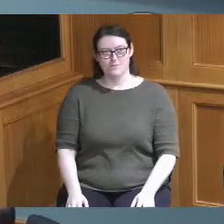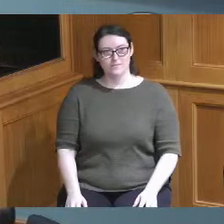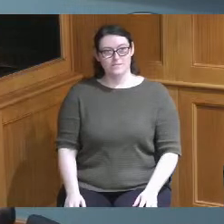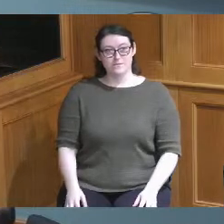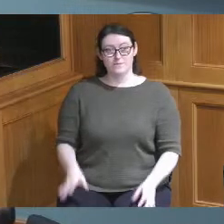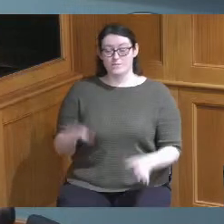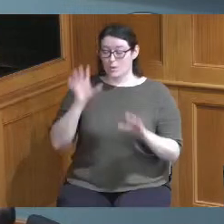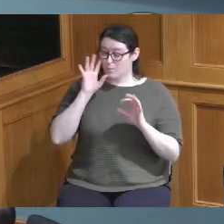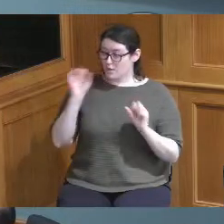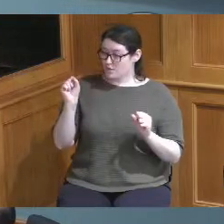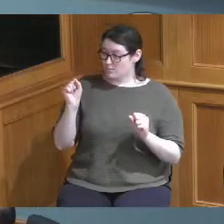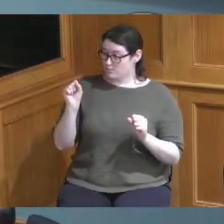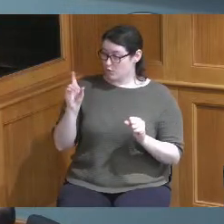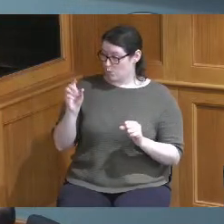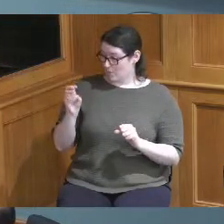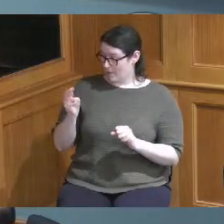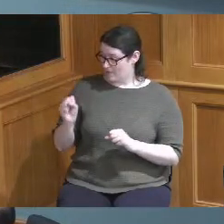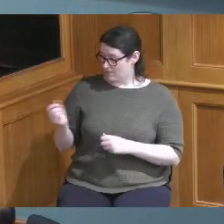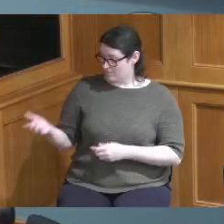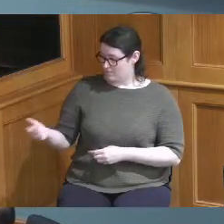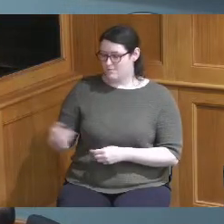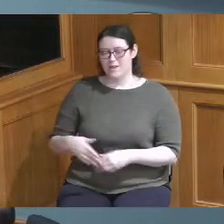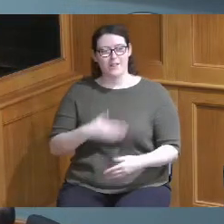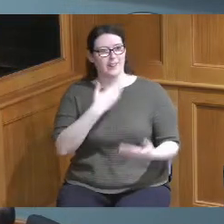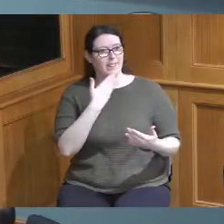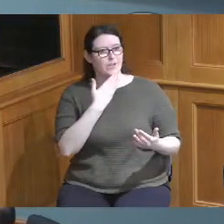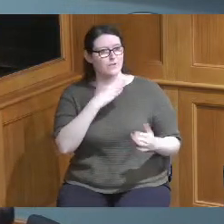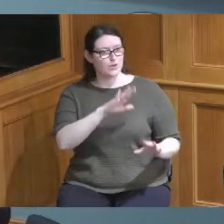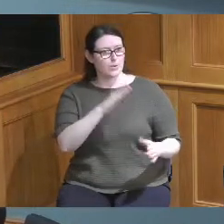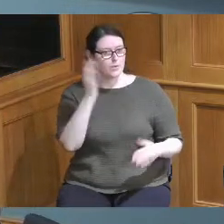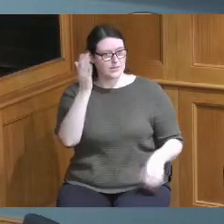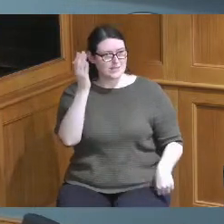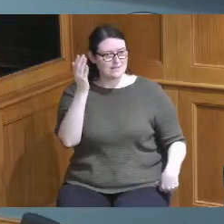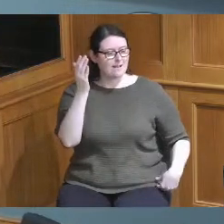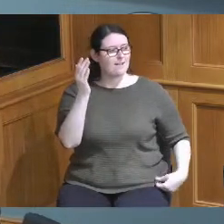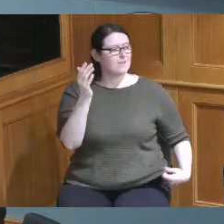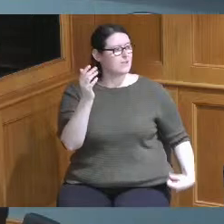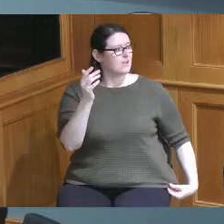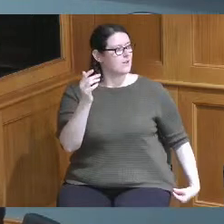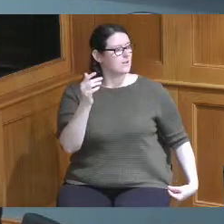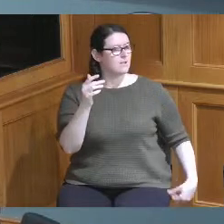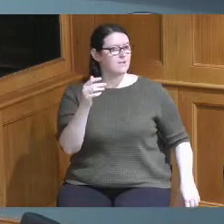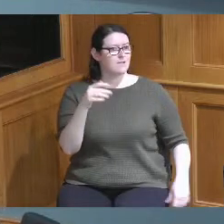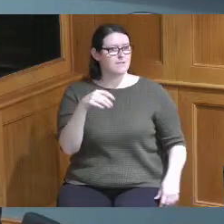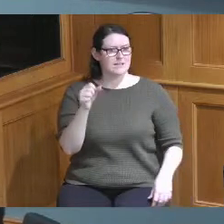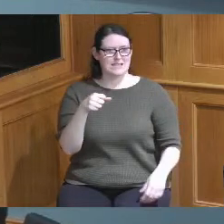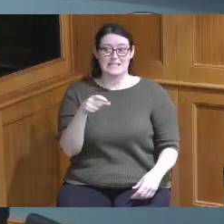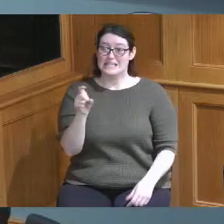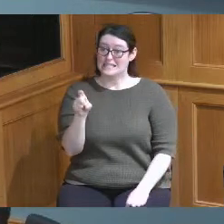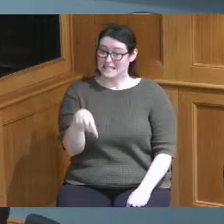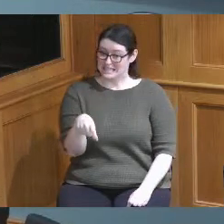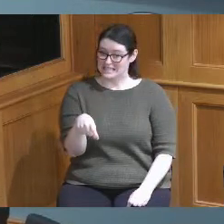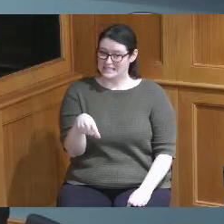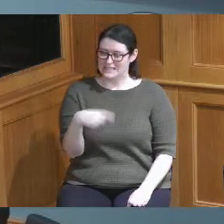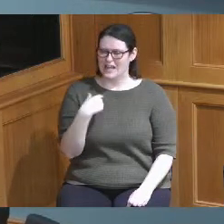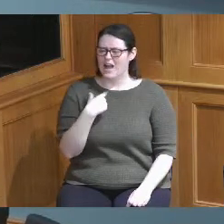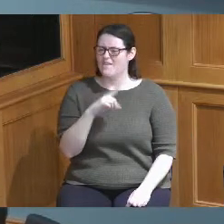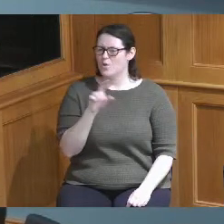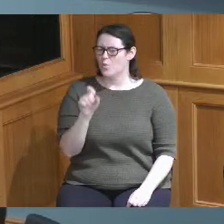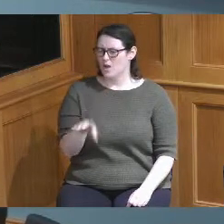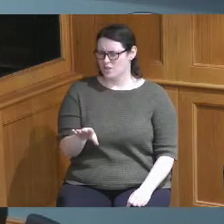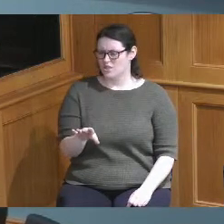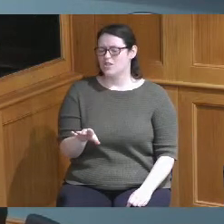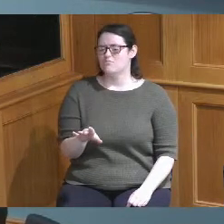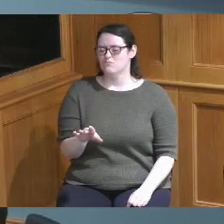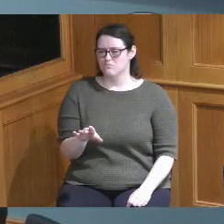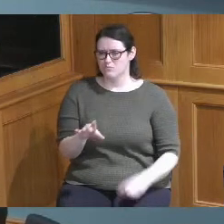Anything? Commissioner Dumas? Thank you. Thanks for your presentation. Yeah, definitely needed. I did have a question. I'm on